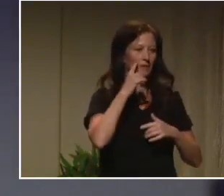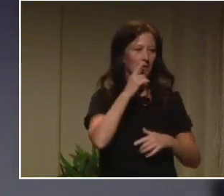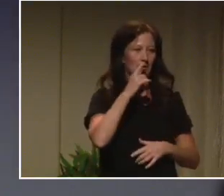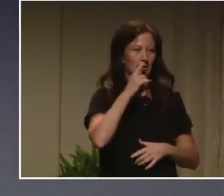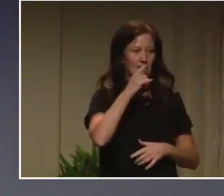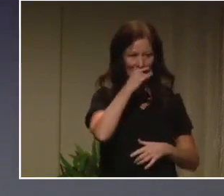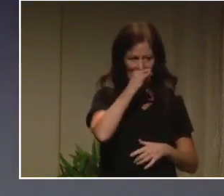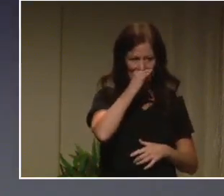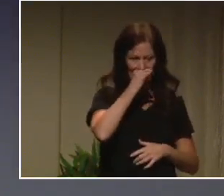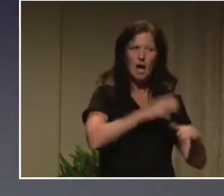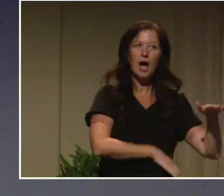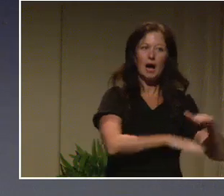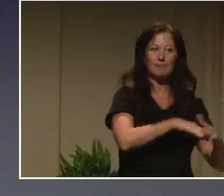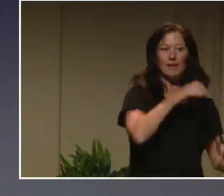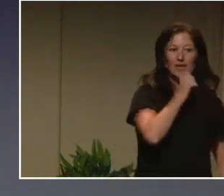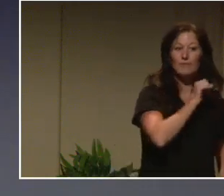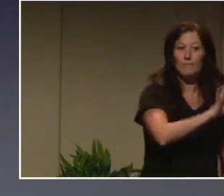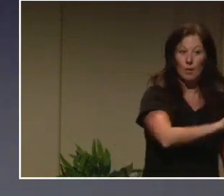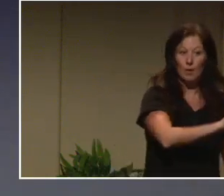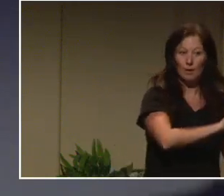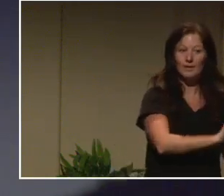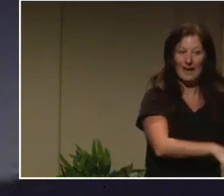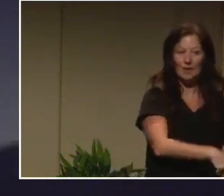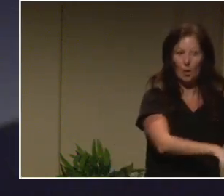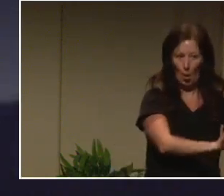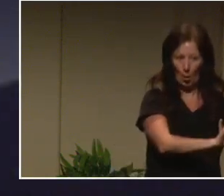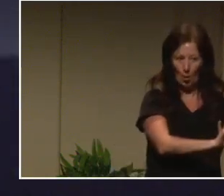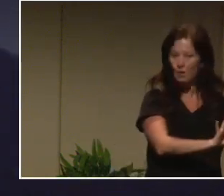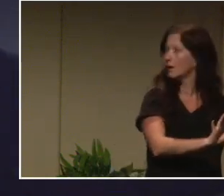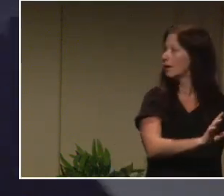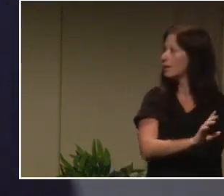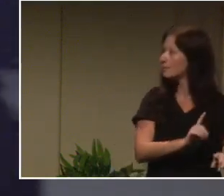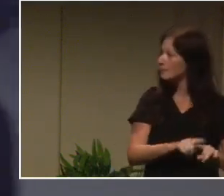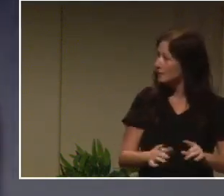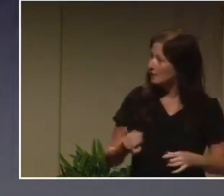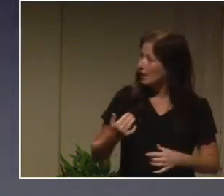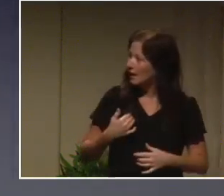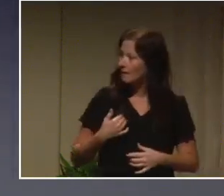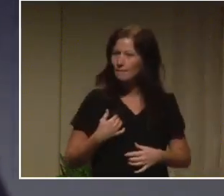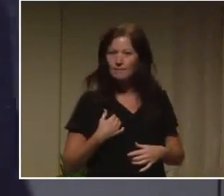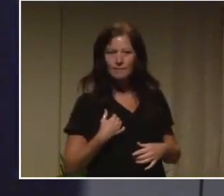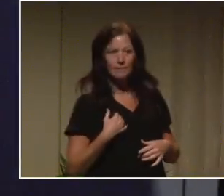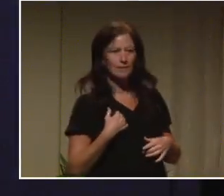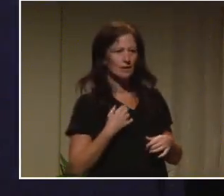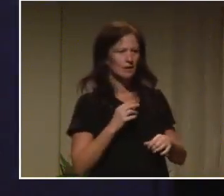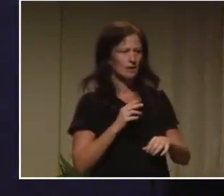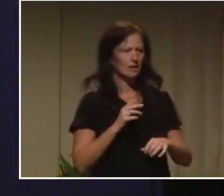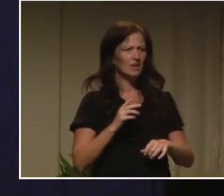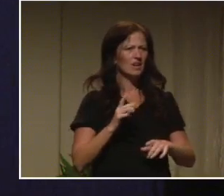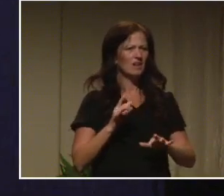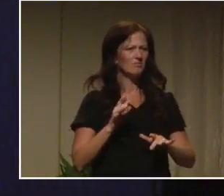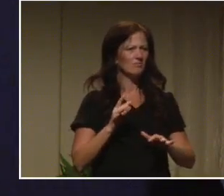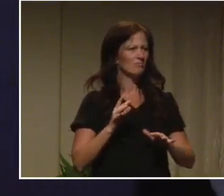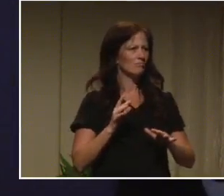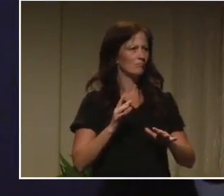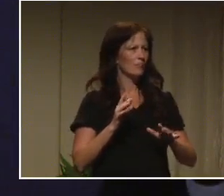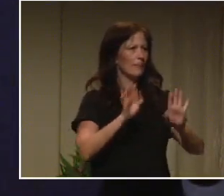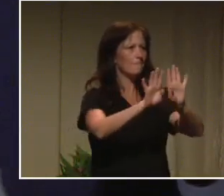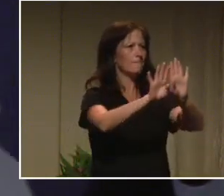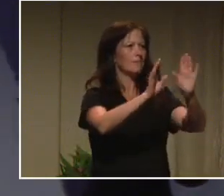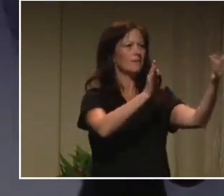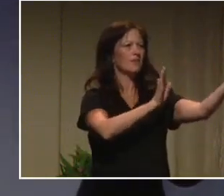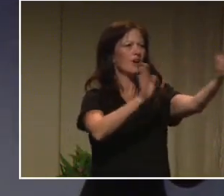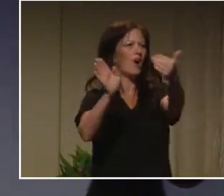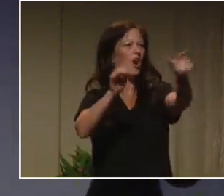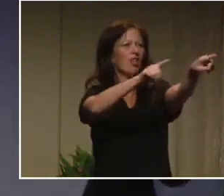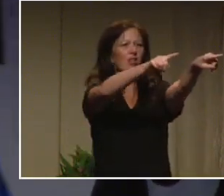But what we have done is we've set up some stations. There are some in the back where we normally allow space for flagging. We've set